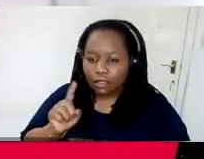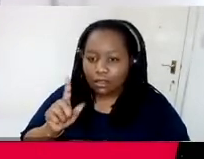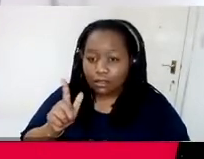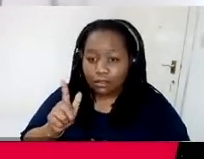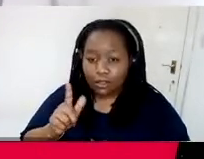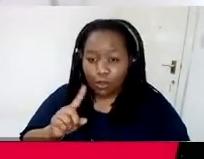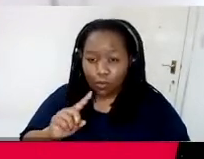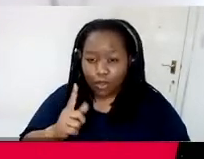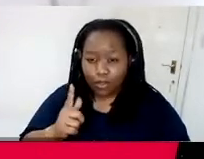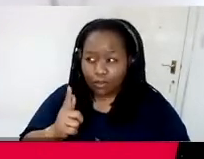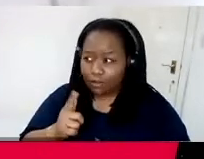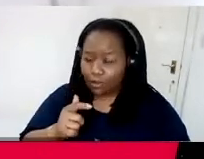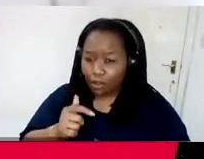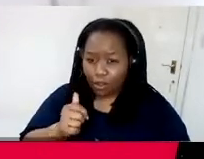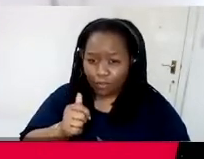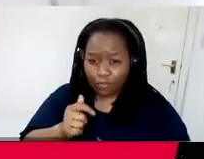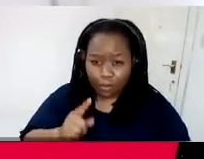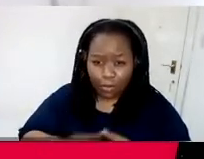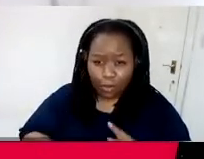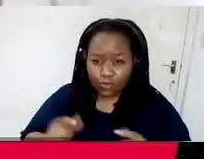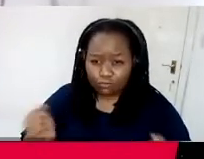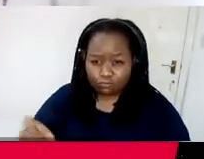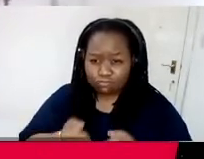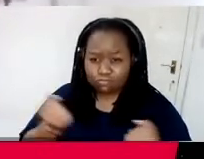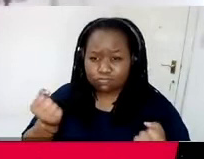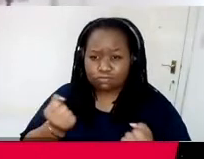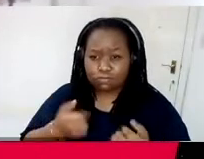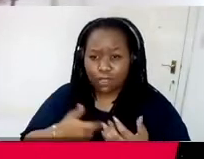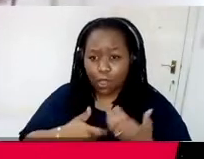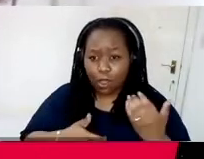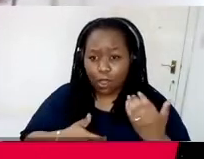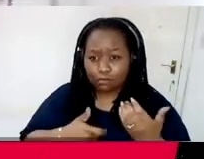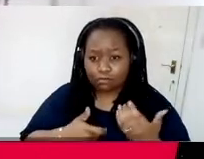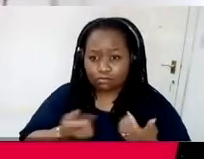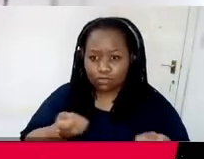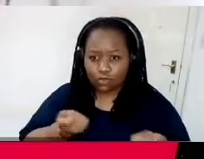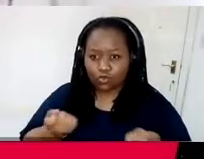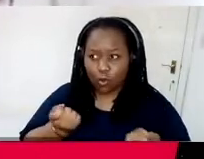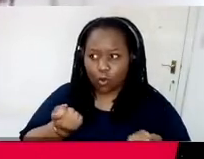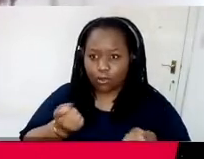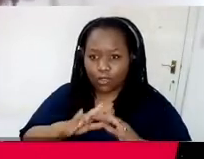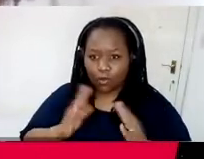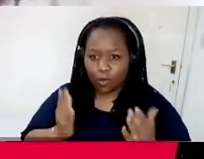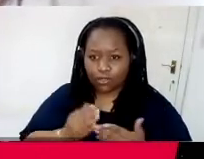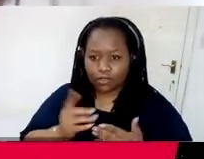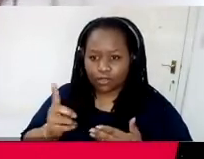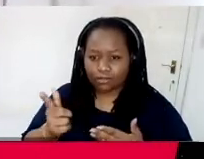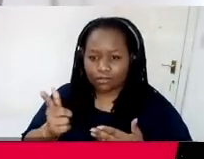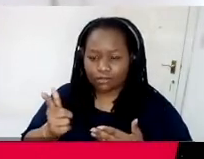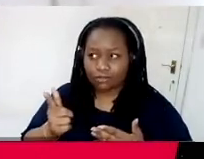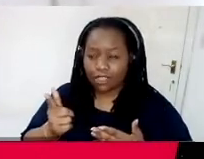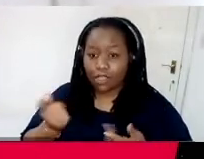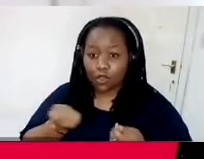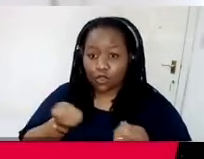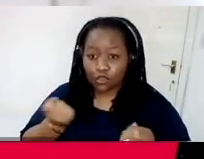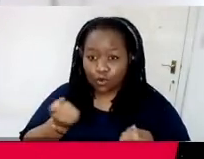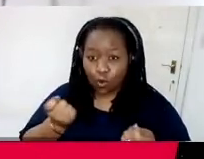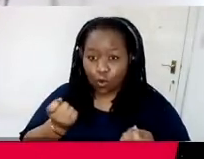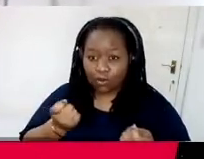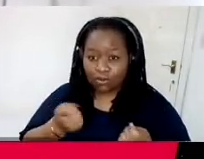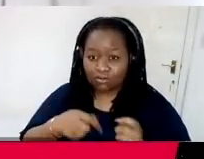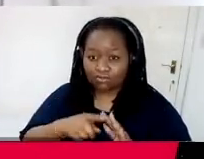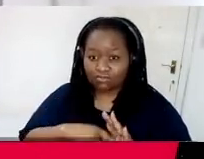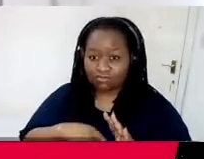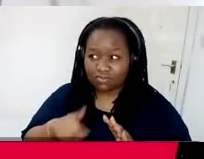most robust arms export control regimes in the world. A control regime that is based on risk